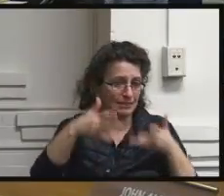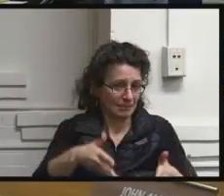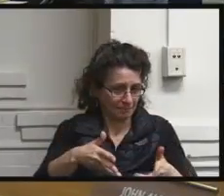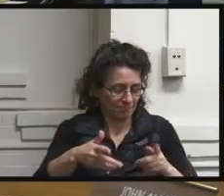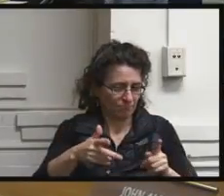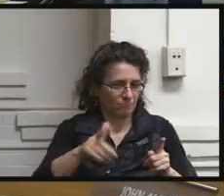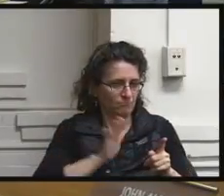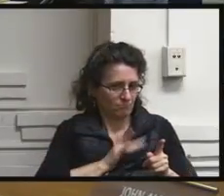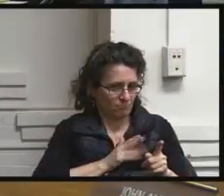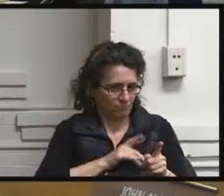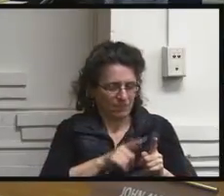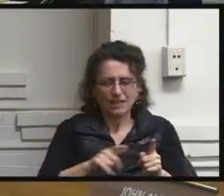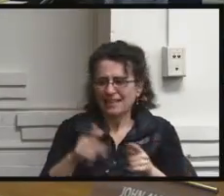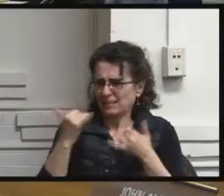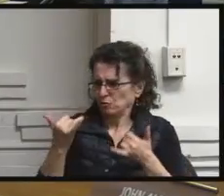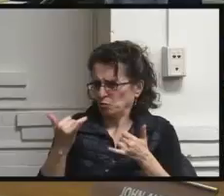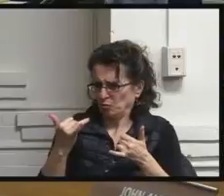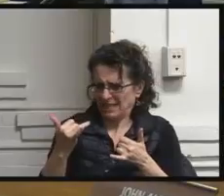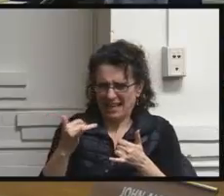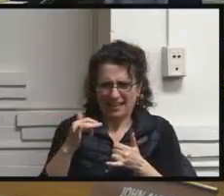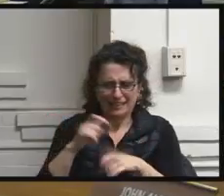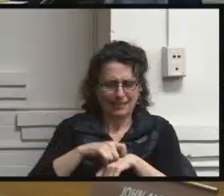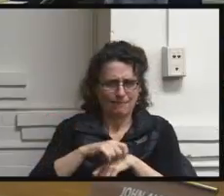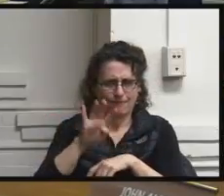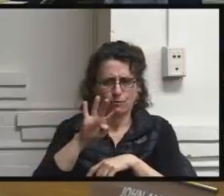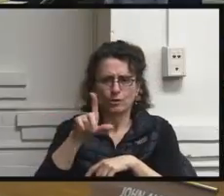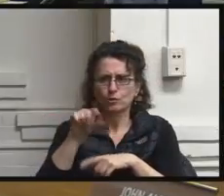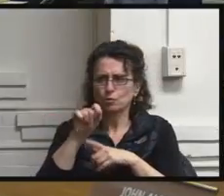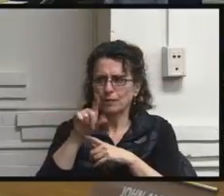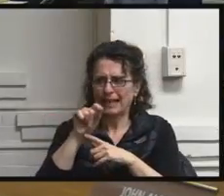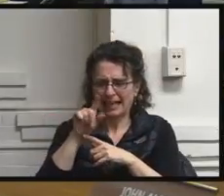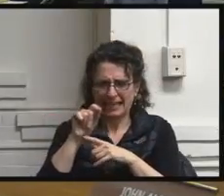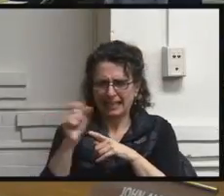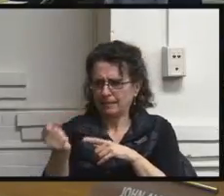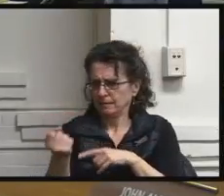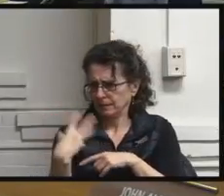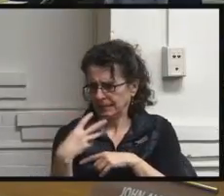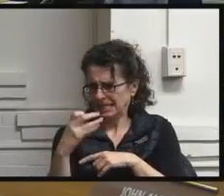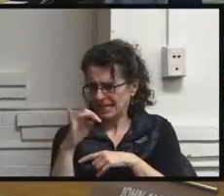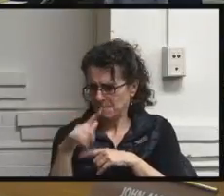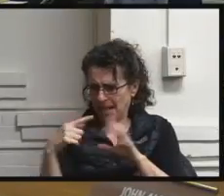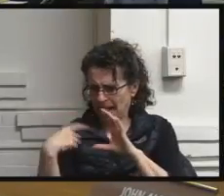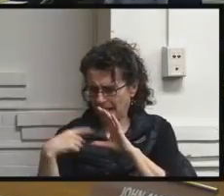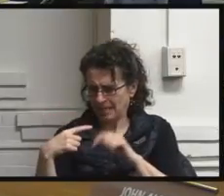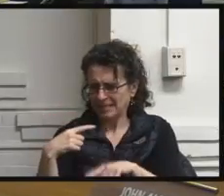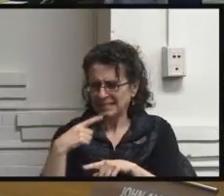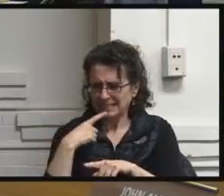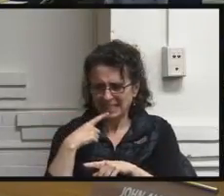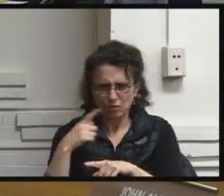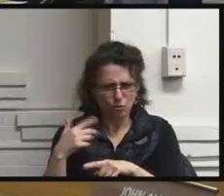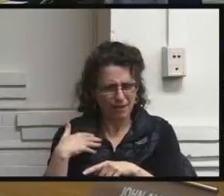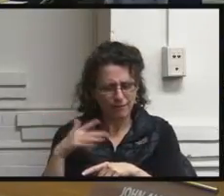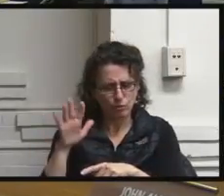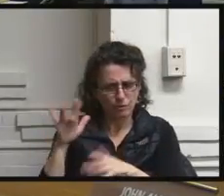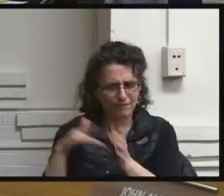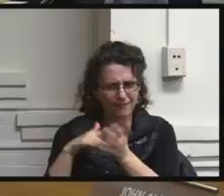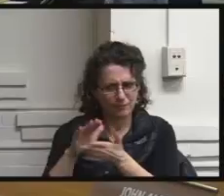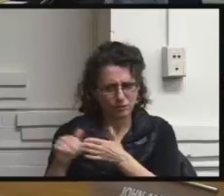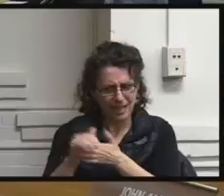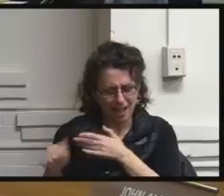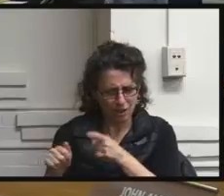4:20 saying that there was $25,000 in the bank that wanted to be spent that way. And I think